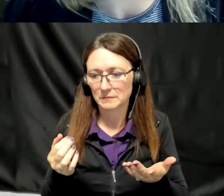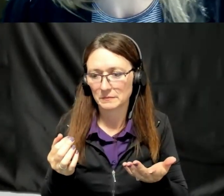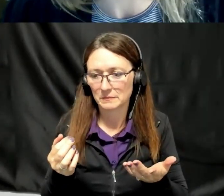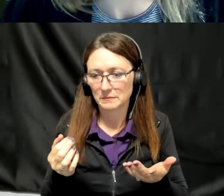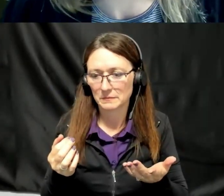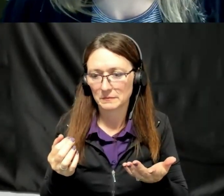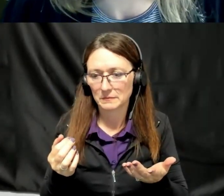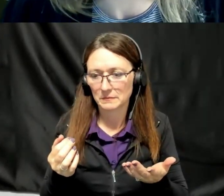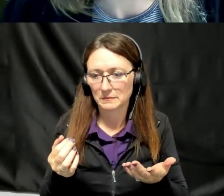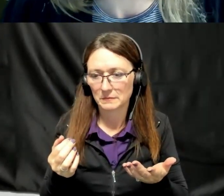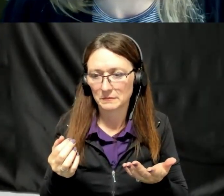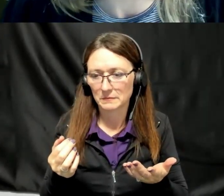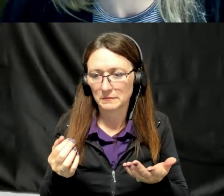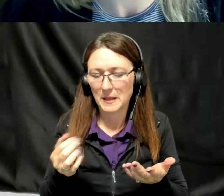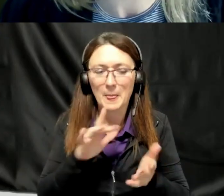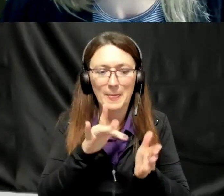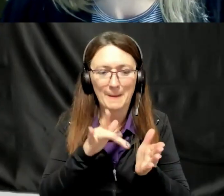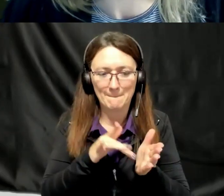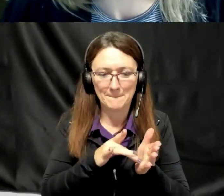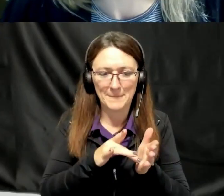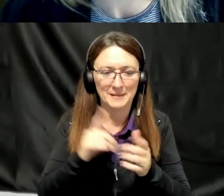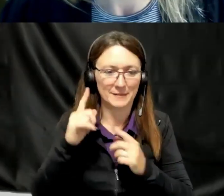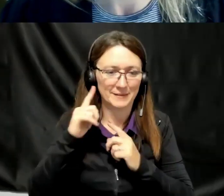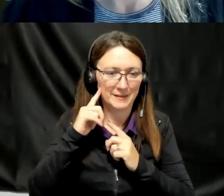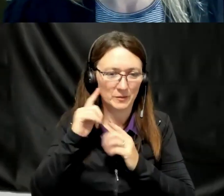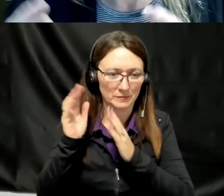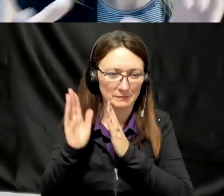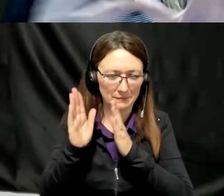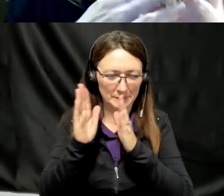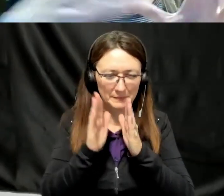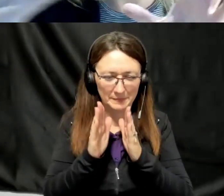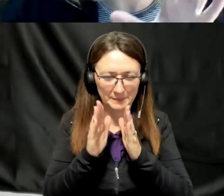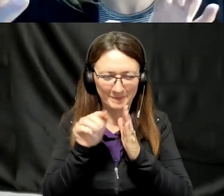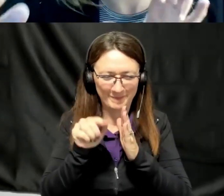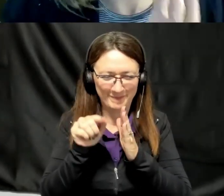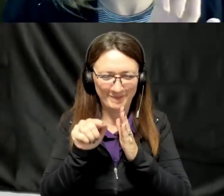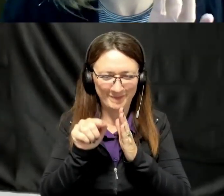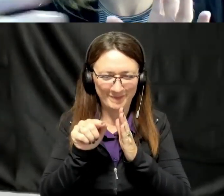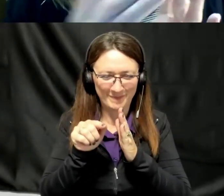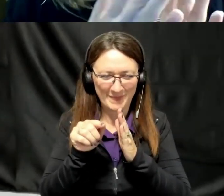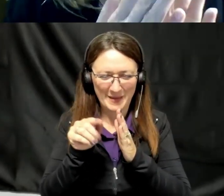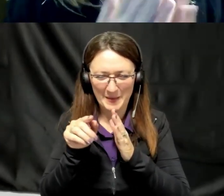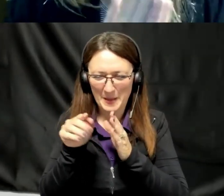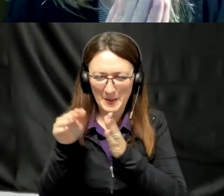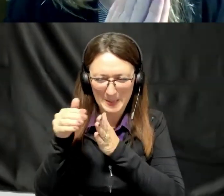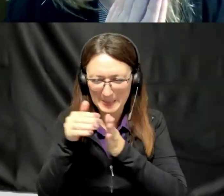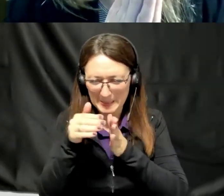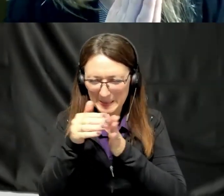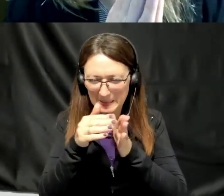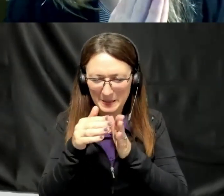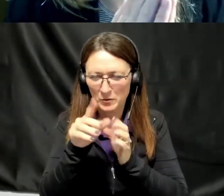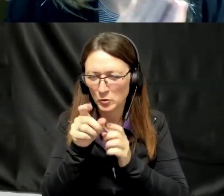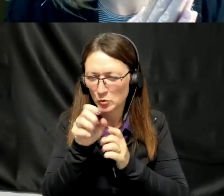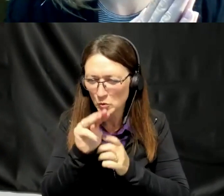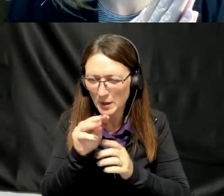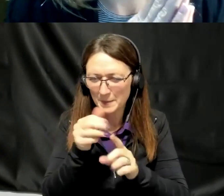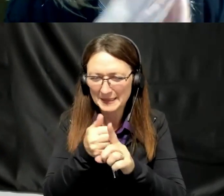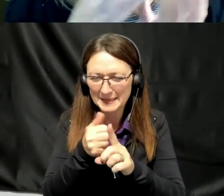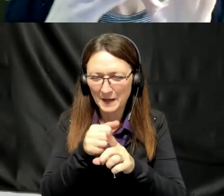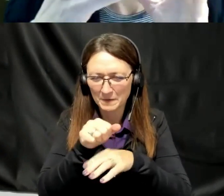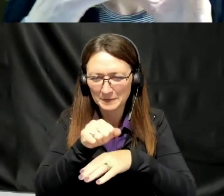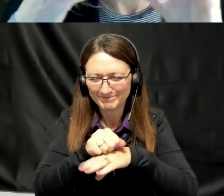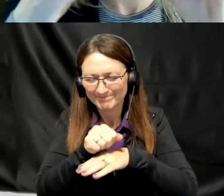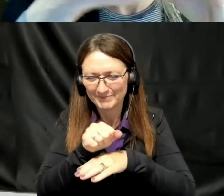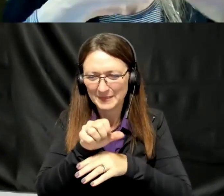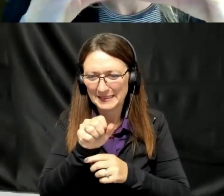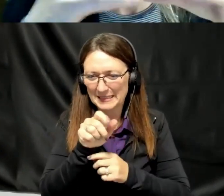a problem with the middle ear. So if there's something along that pathway, whether the eardrum is really stiff or